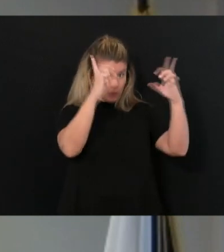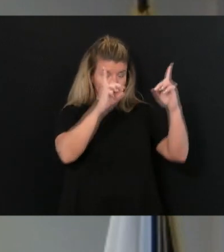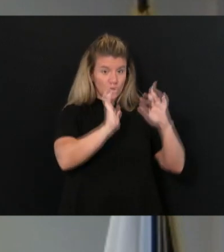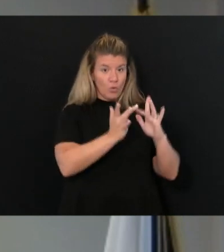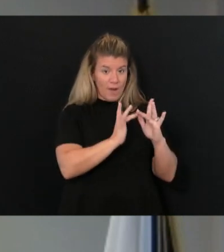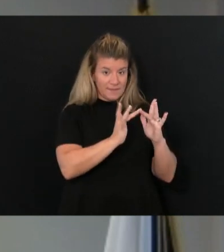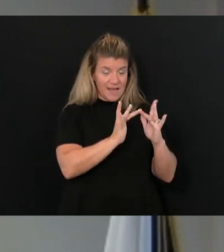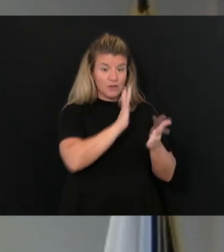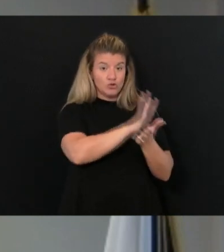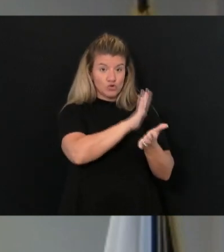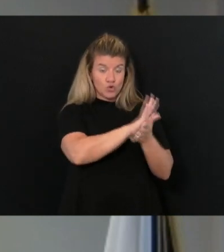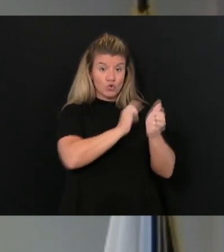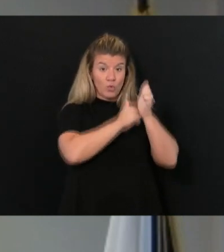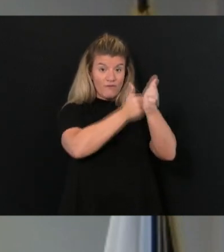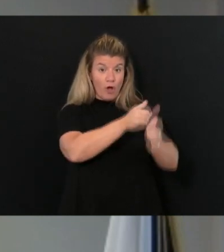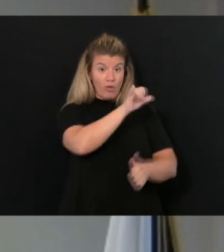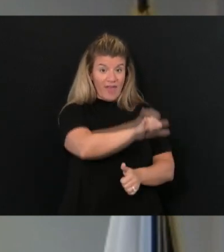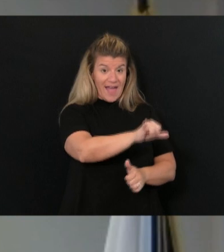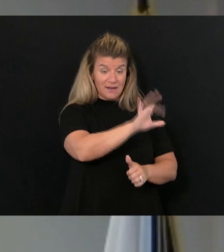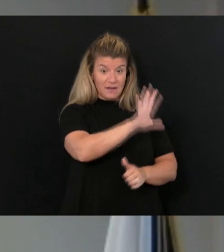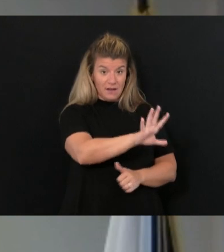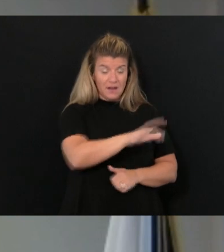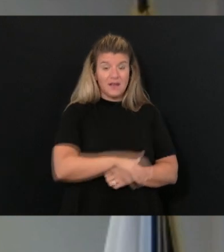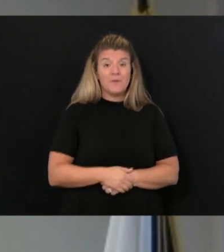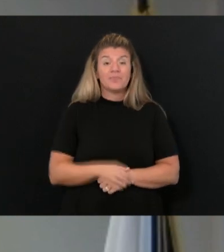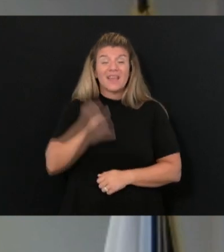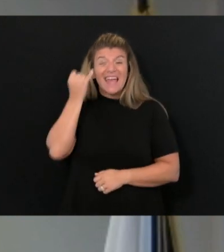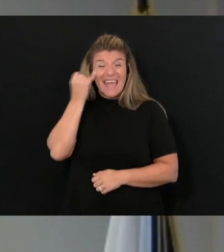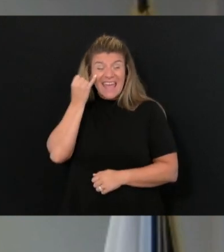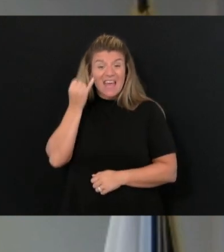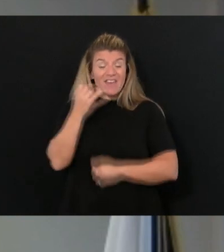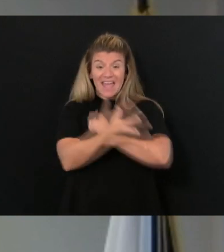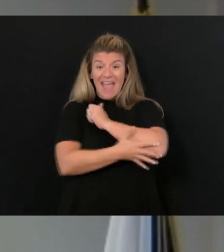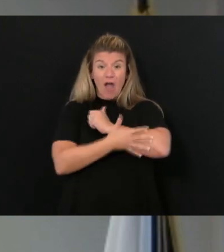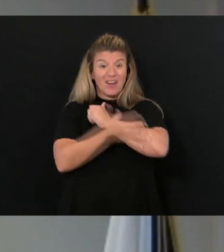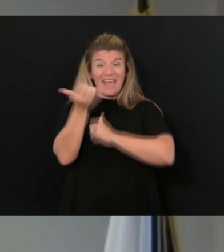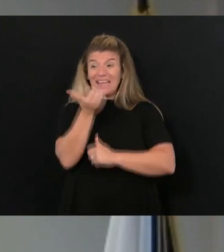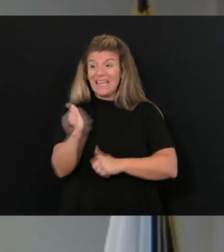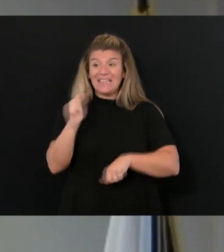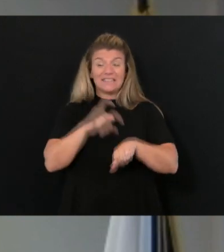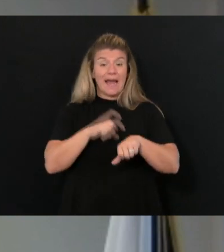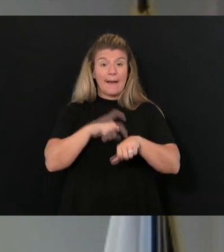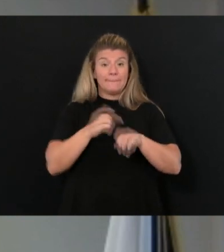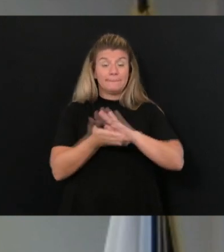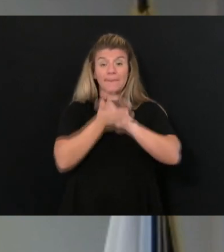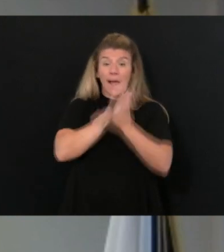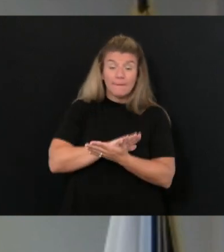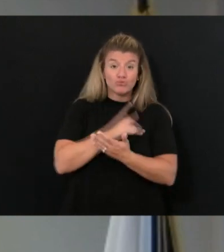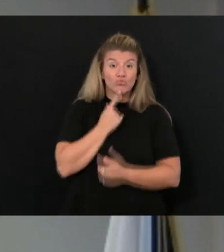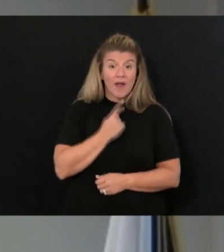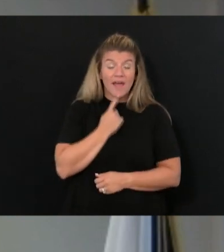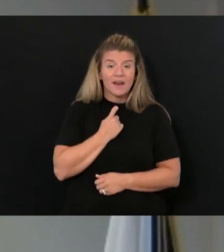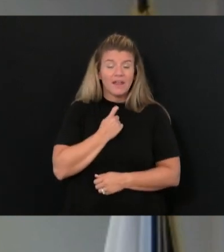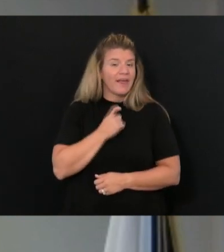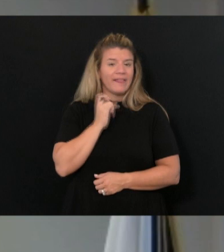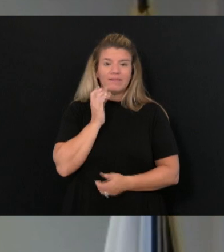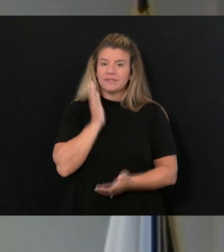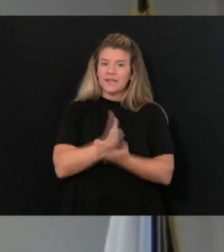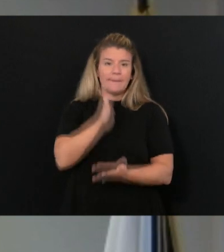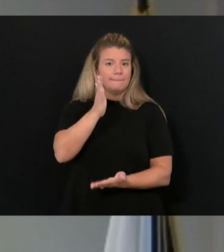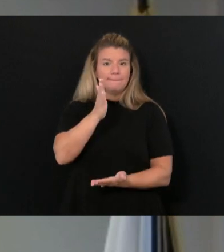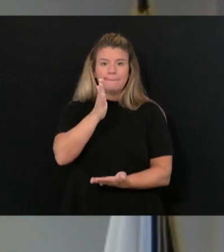that schools will follow for that. If a county should turn red, then that will change that